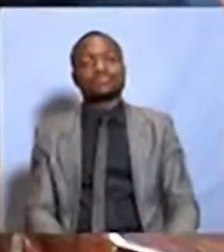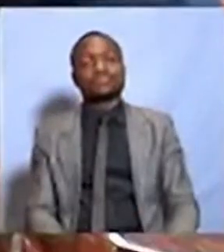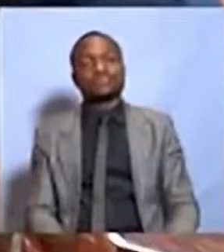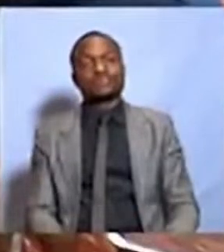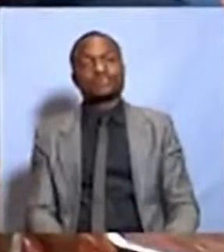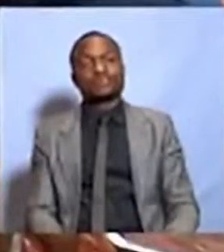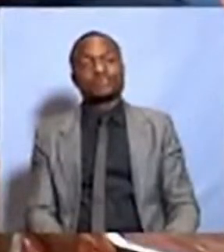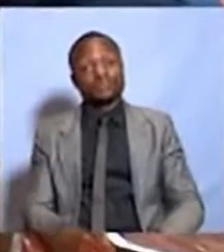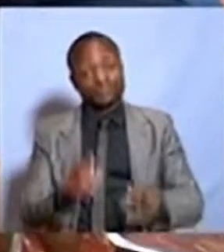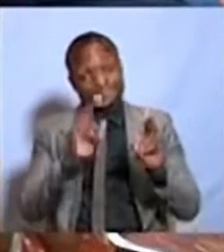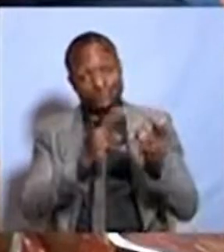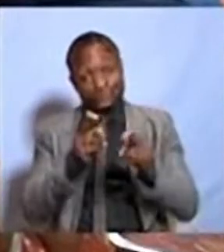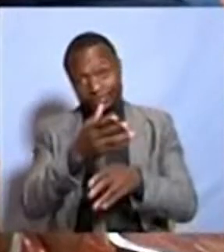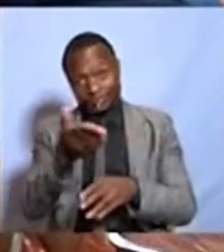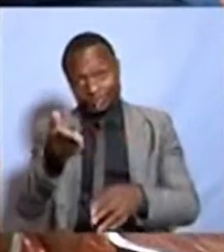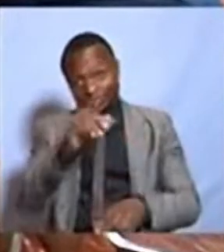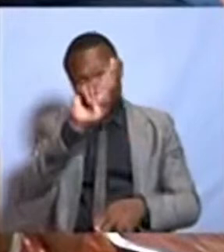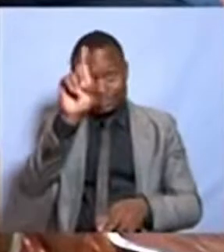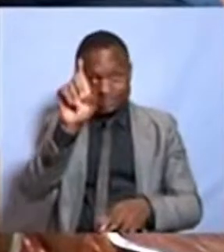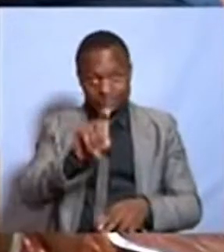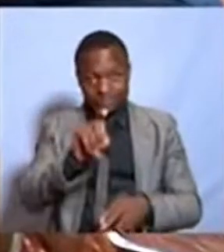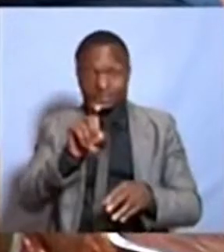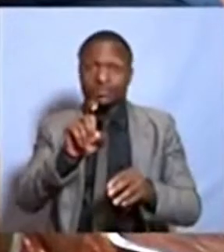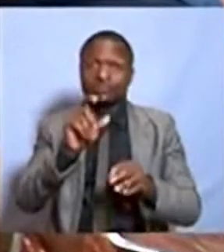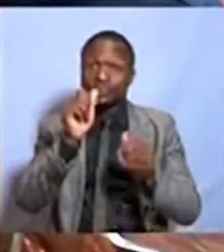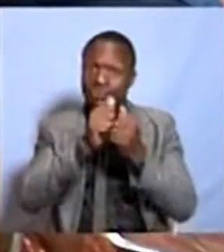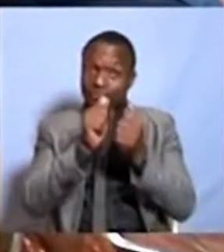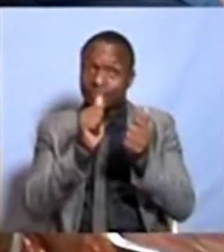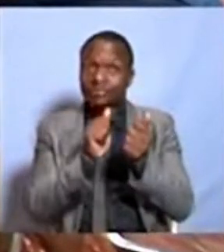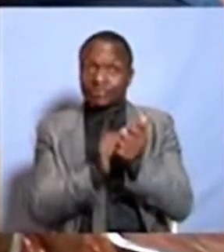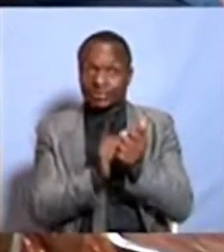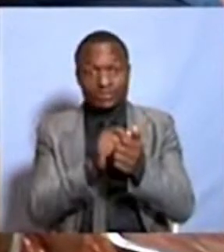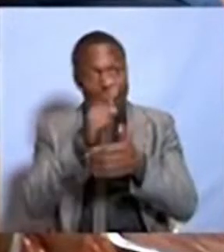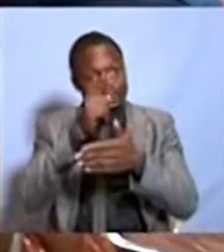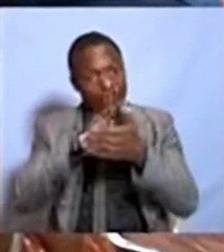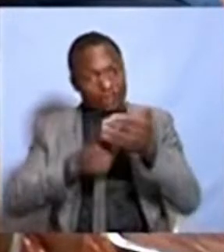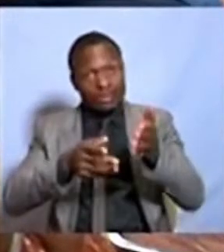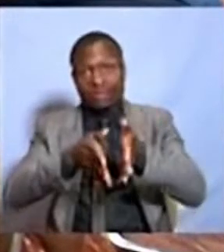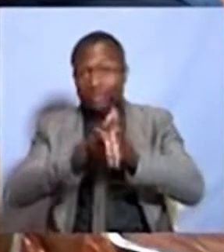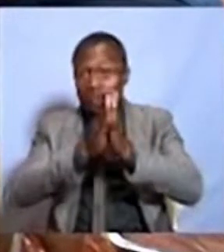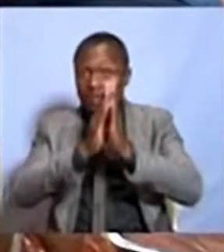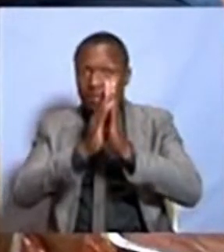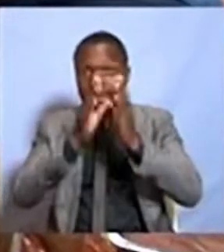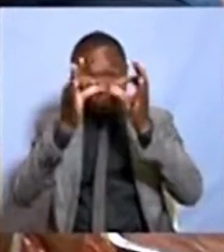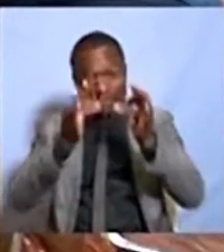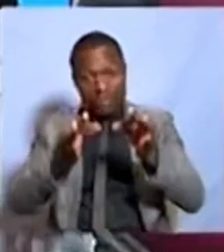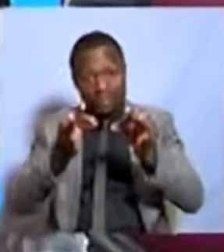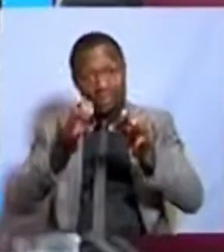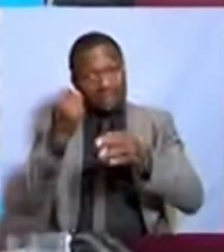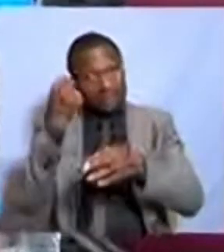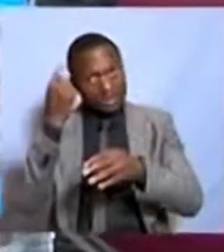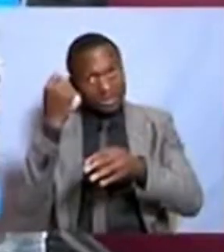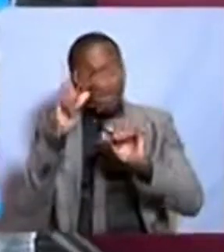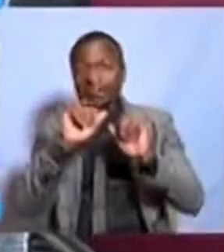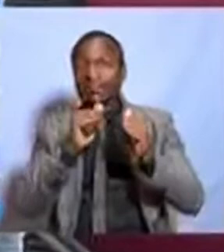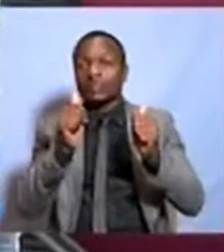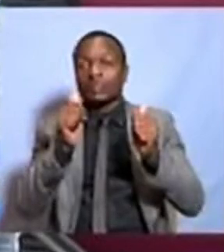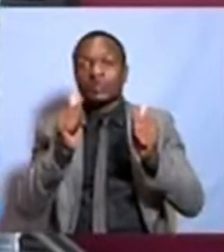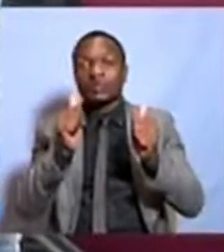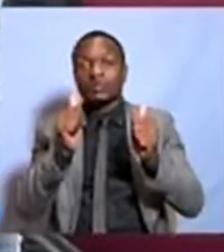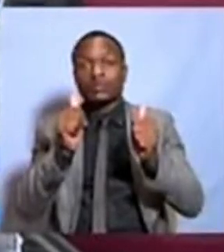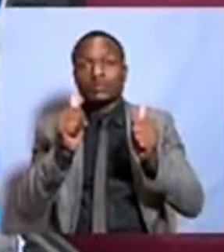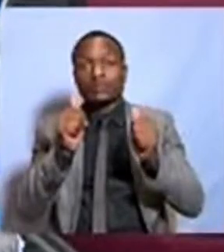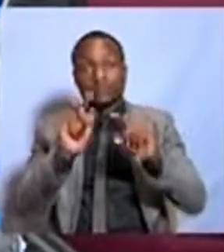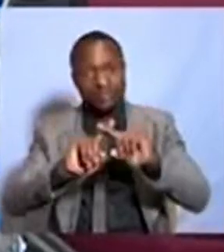okay, you can answer those questions. Okay, in terms of, I think what you were asking, if I got you correctly, is the